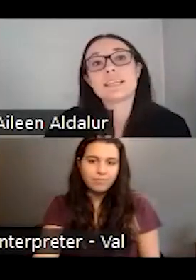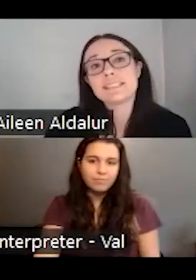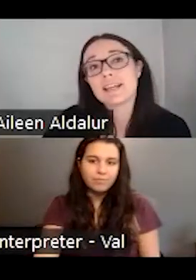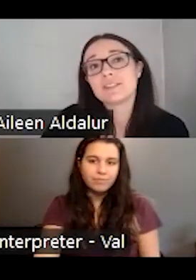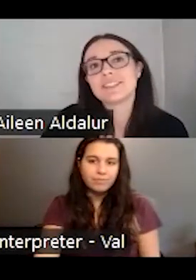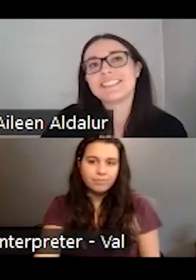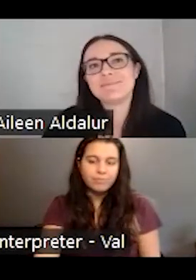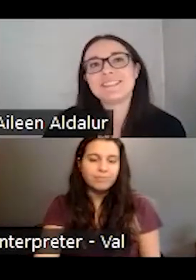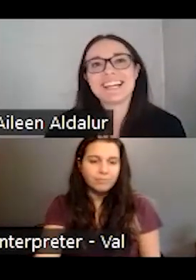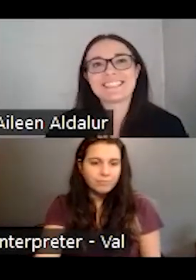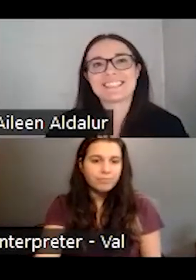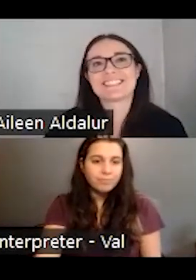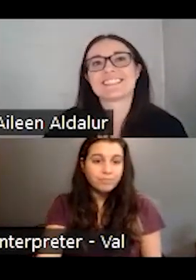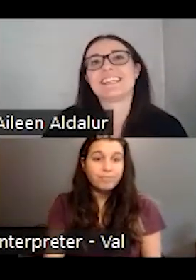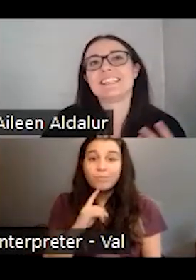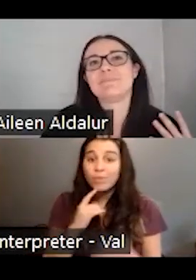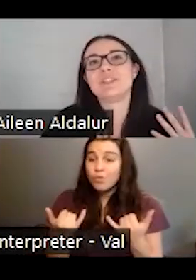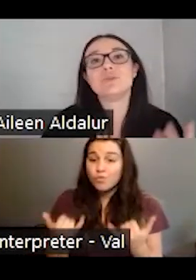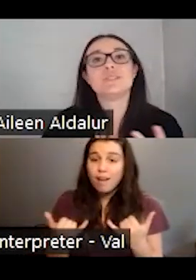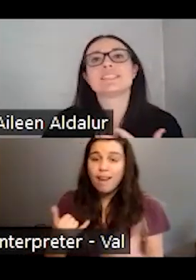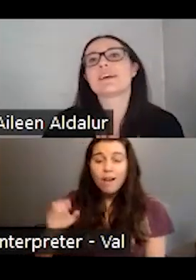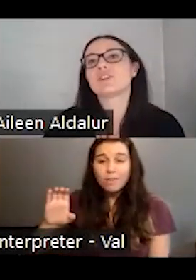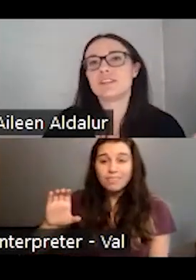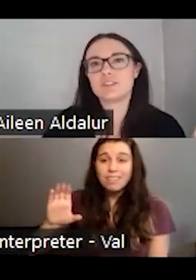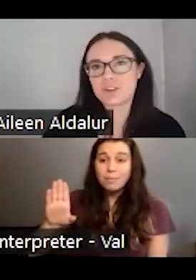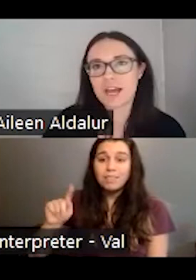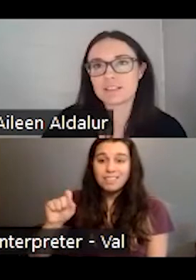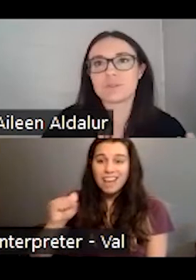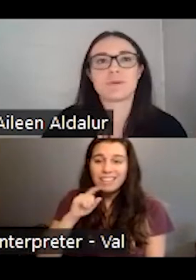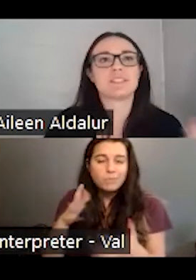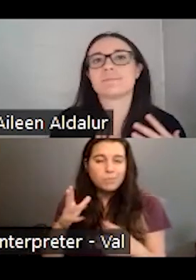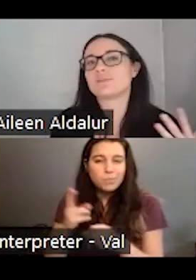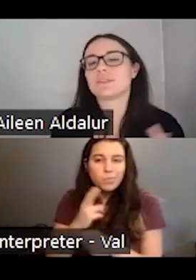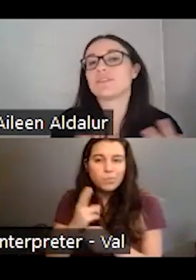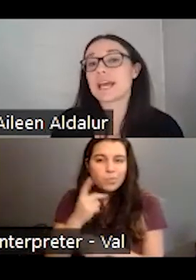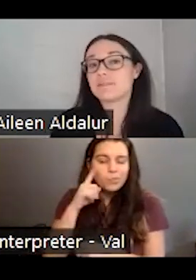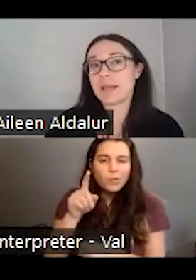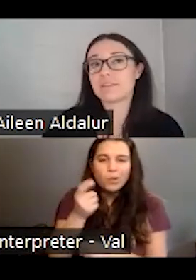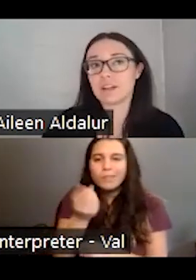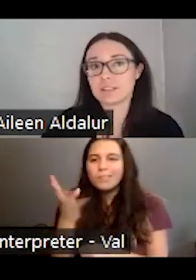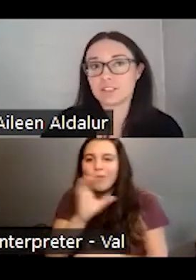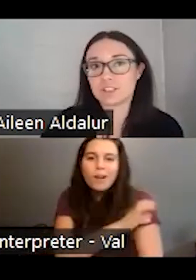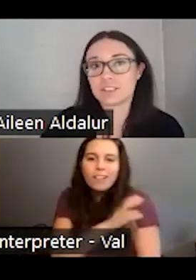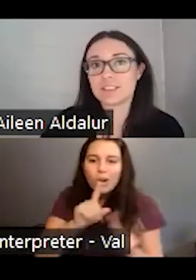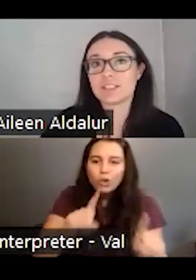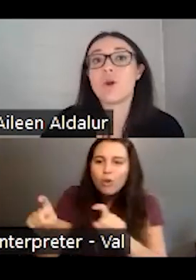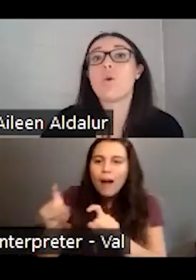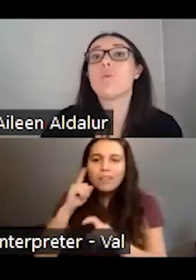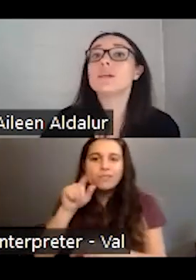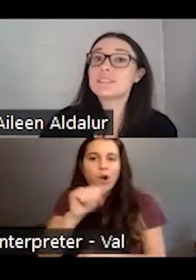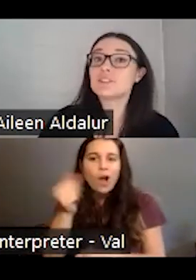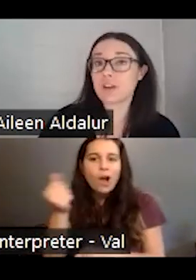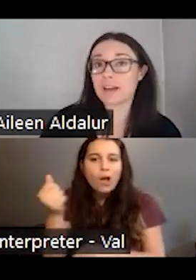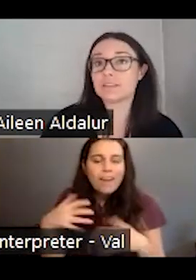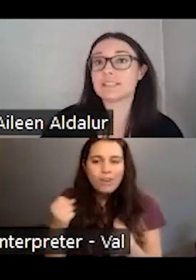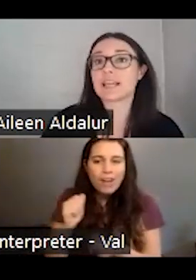So like I said, currently CBT-TS is being used in several clinical trials with participants with a variety of behavioral health conditions.